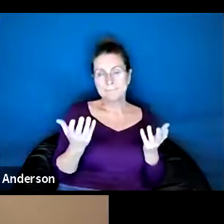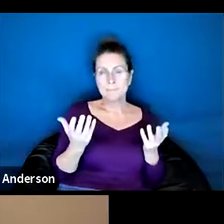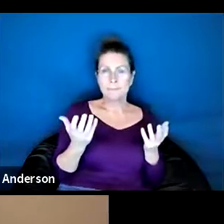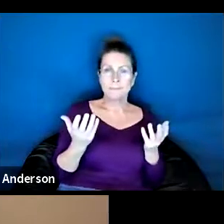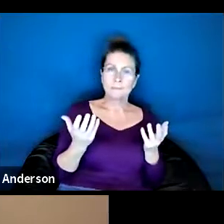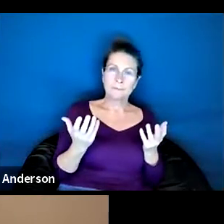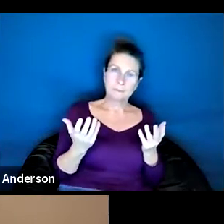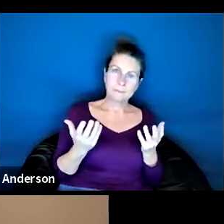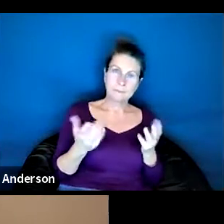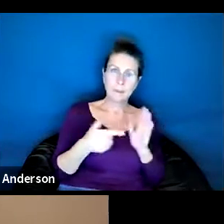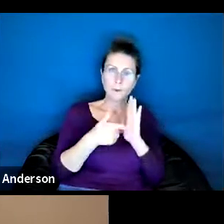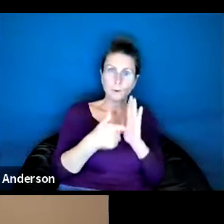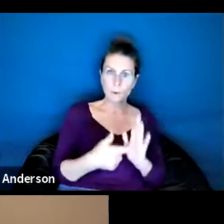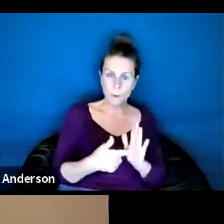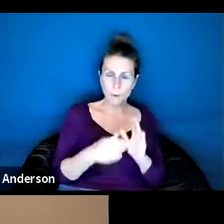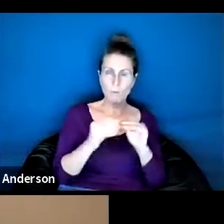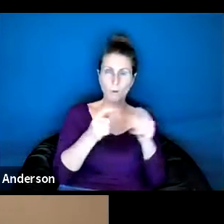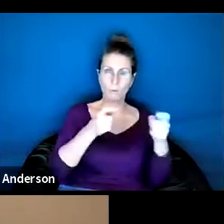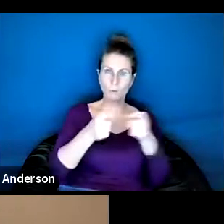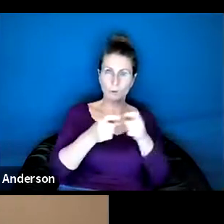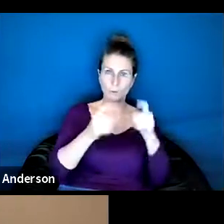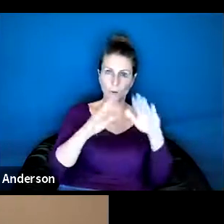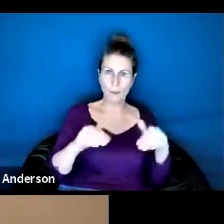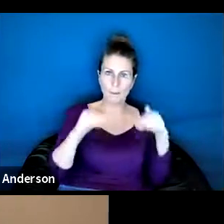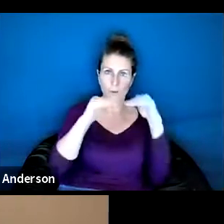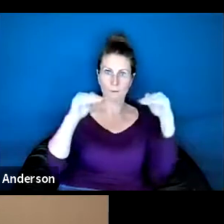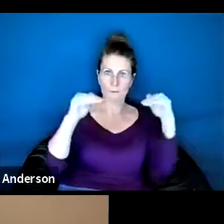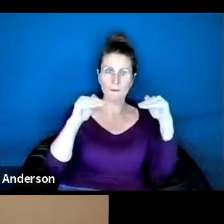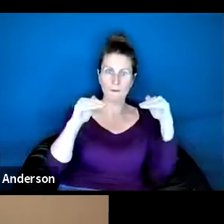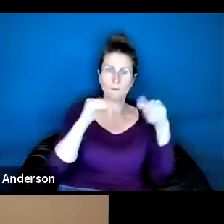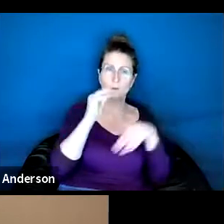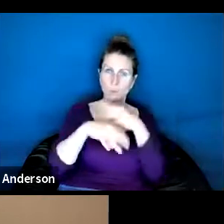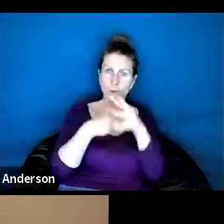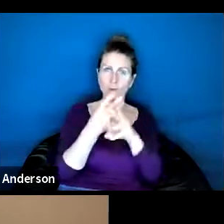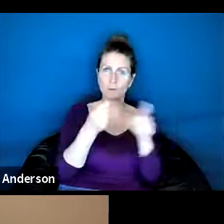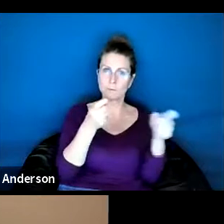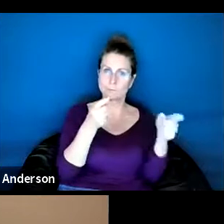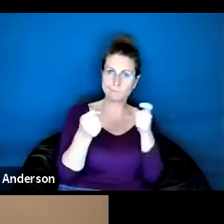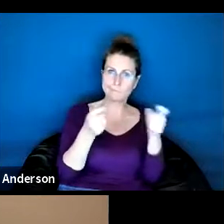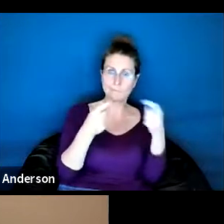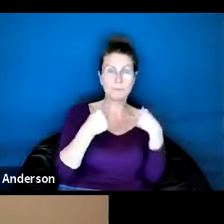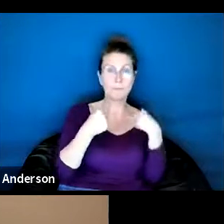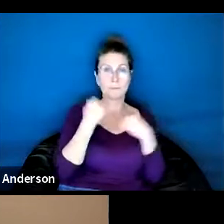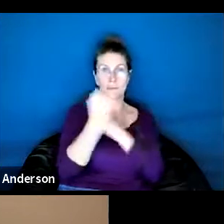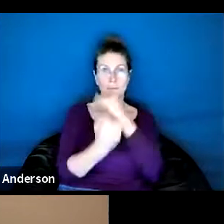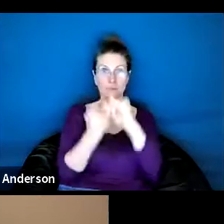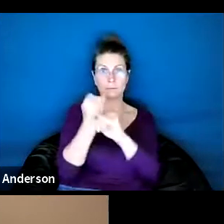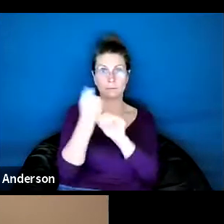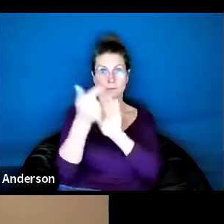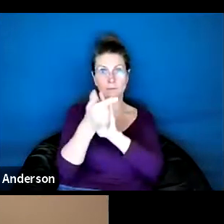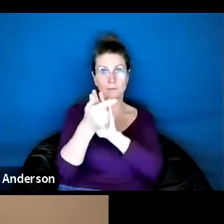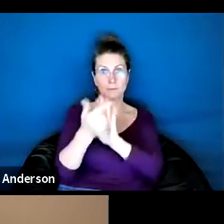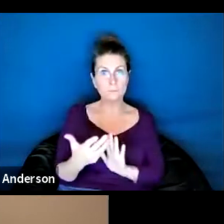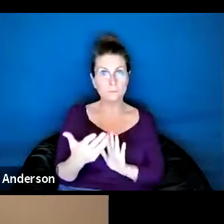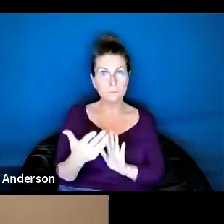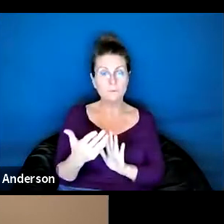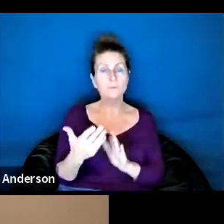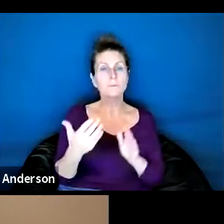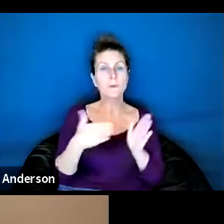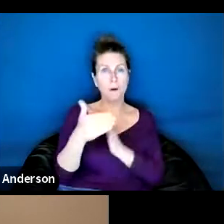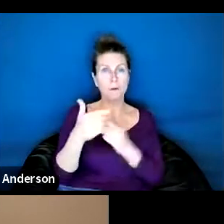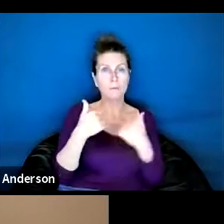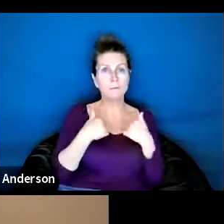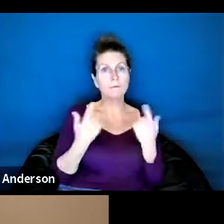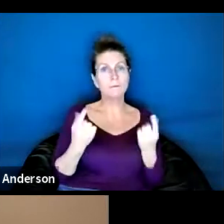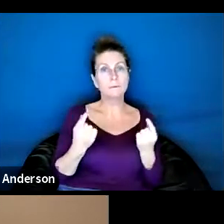need for governance at a higher level, global governance. And so, I'm an international lawyer, so I often then look at, is